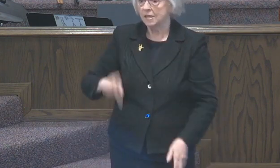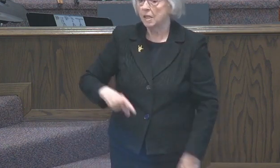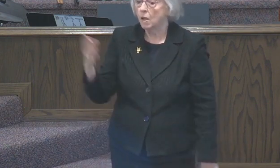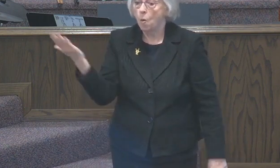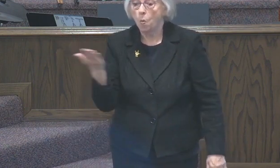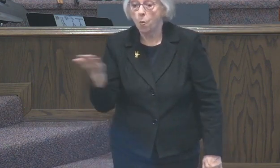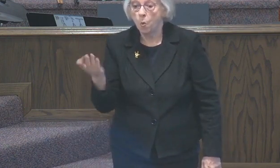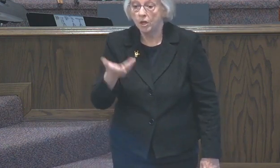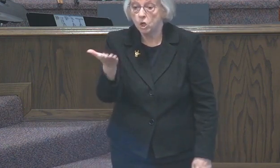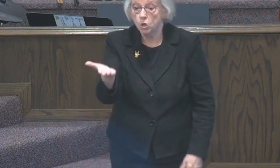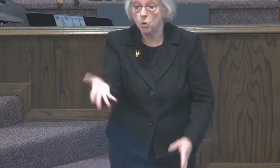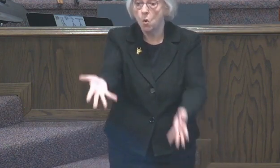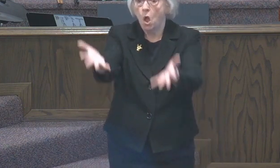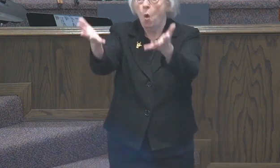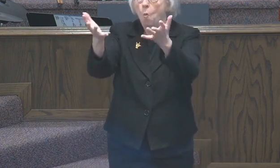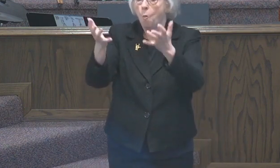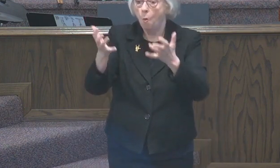What do you want?